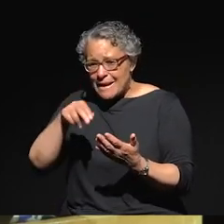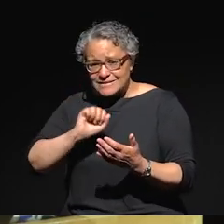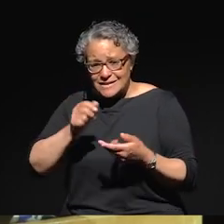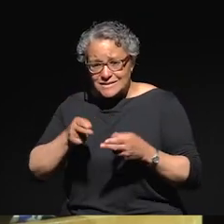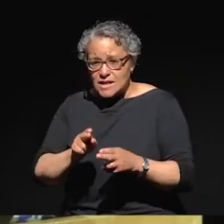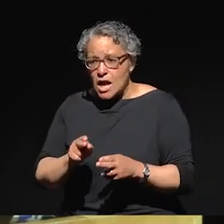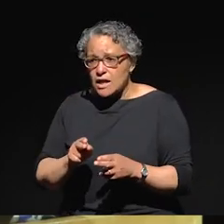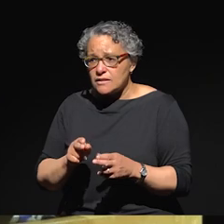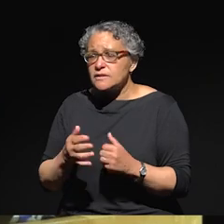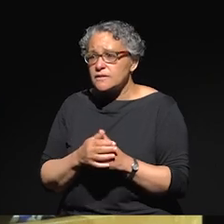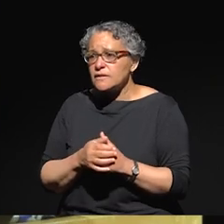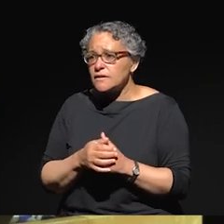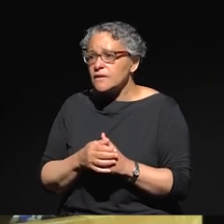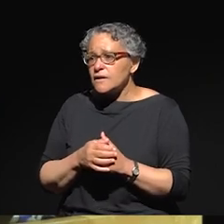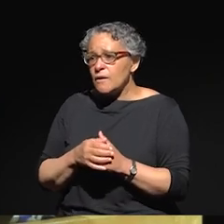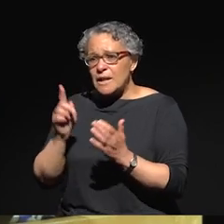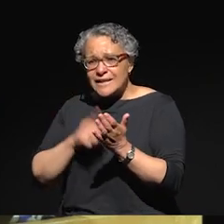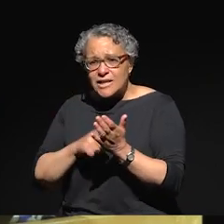harder to do with Michelangelo, for example, or Leonardo.